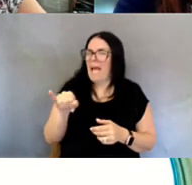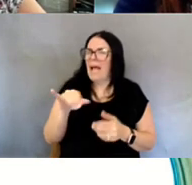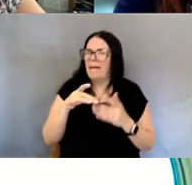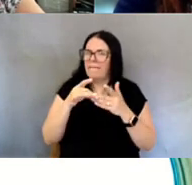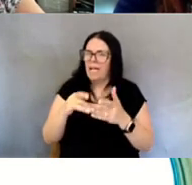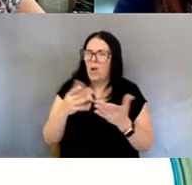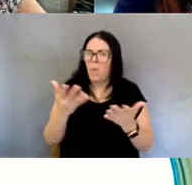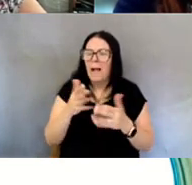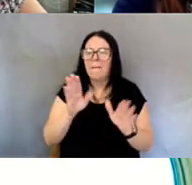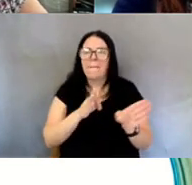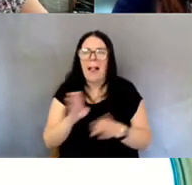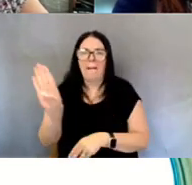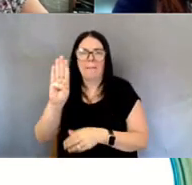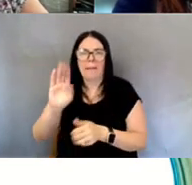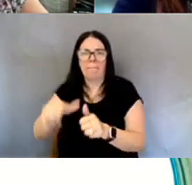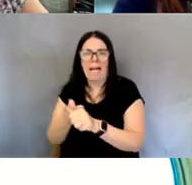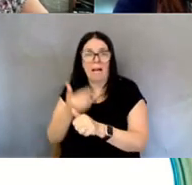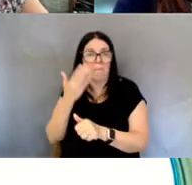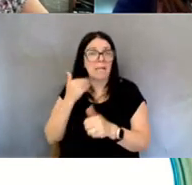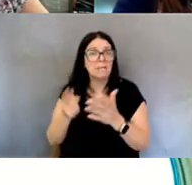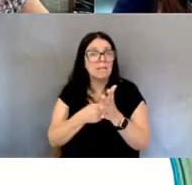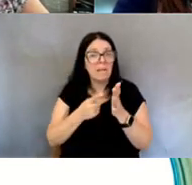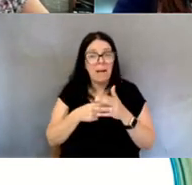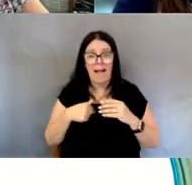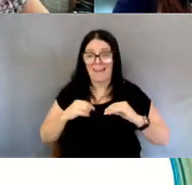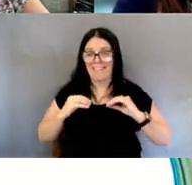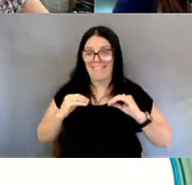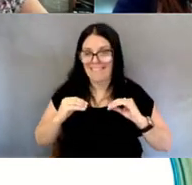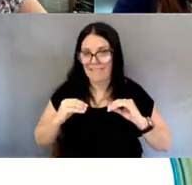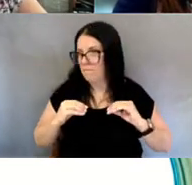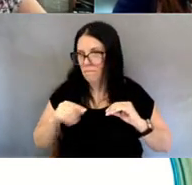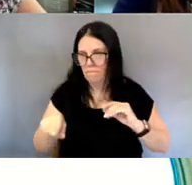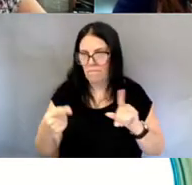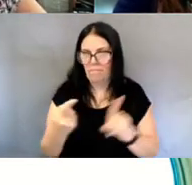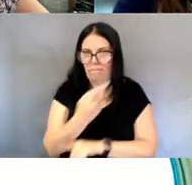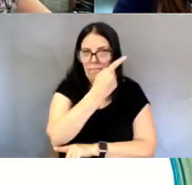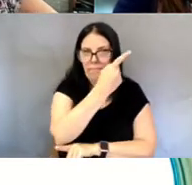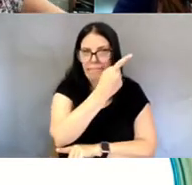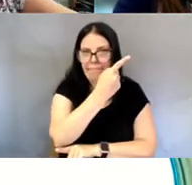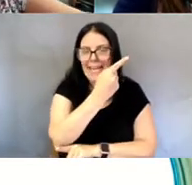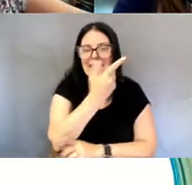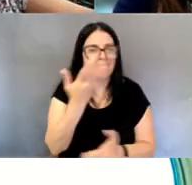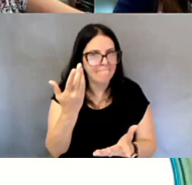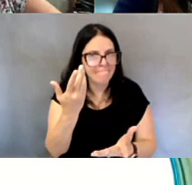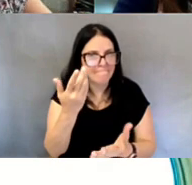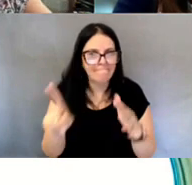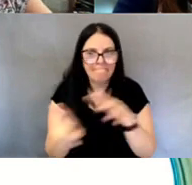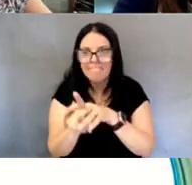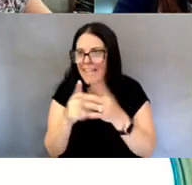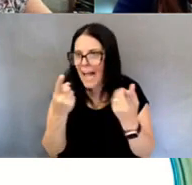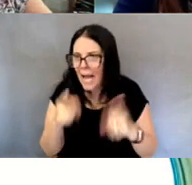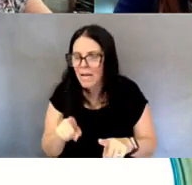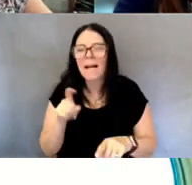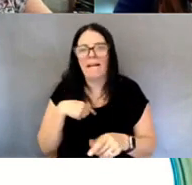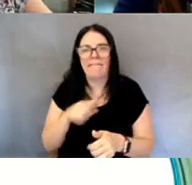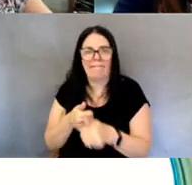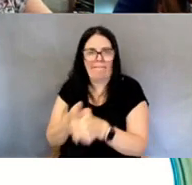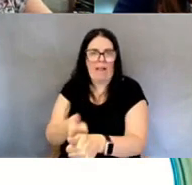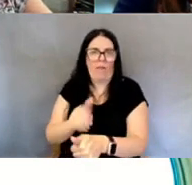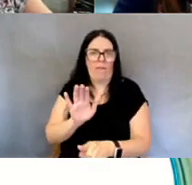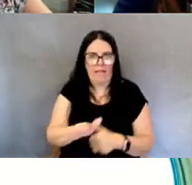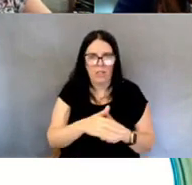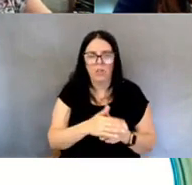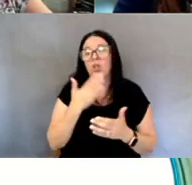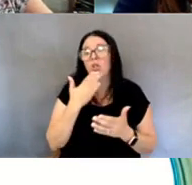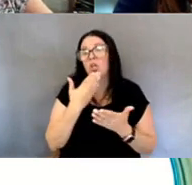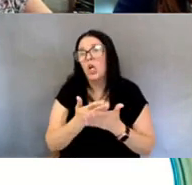other things could happen. Goals, Diana, absolutely. A good plan, authentic documents. Authentic